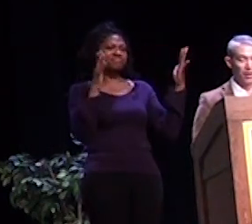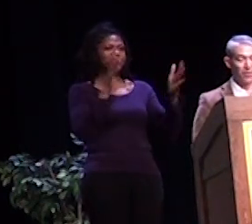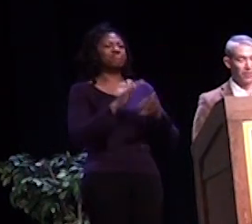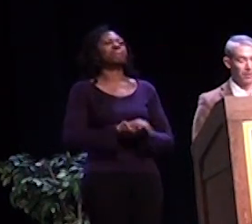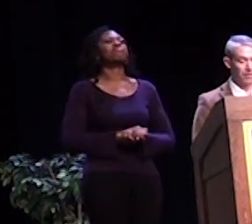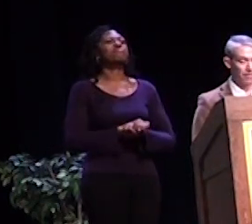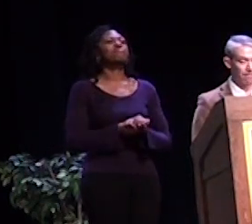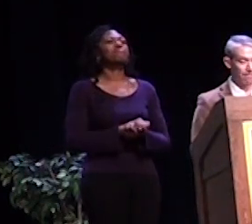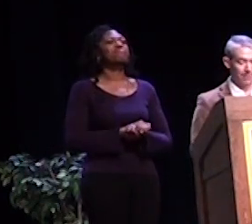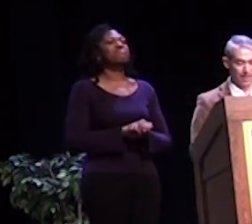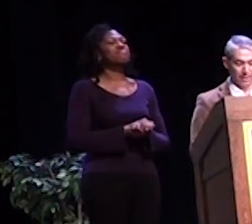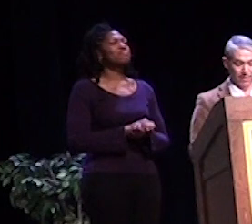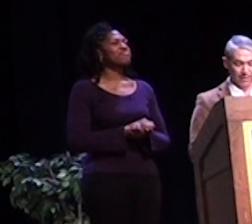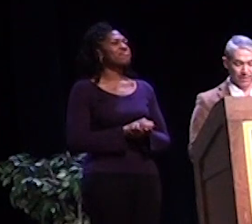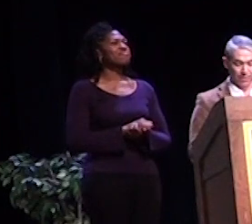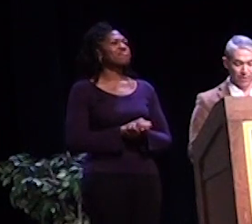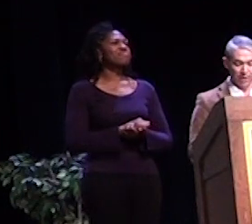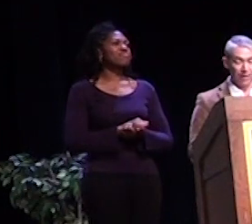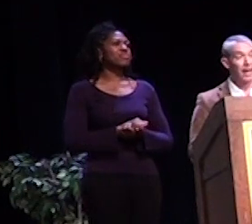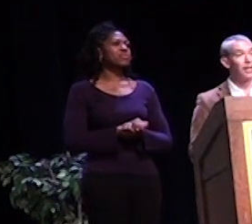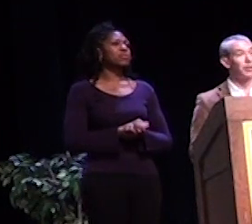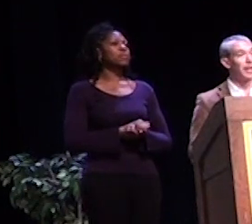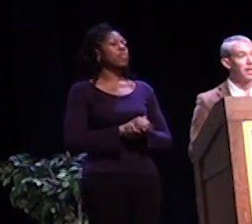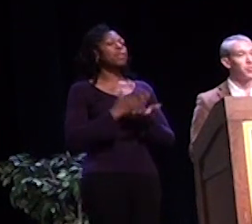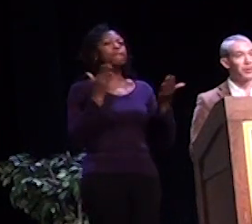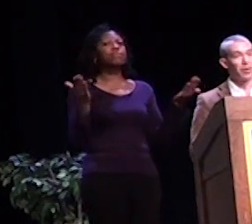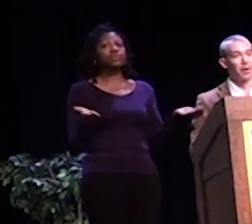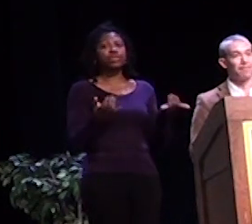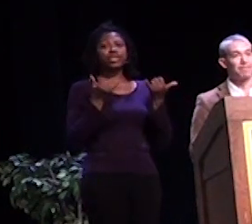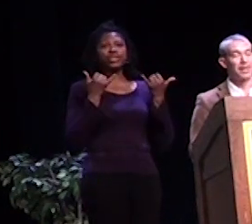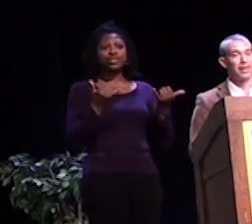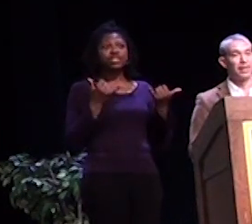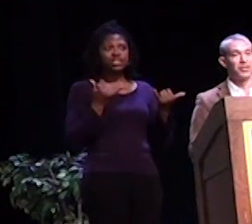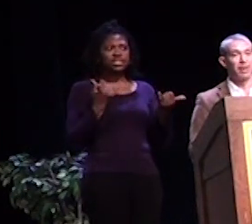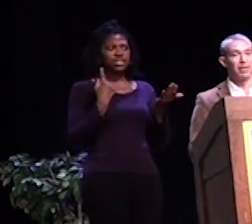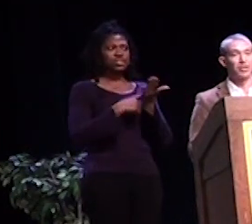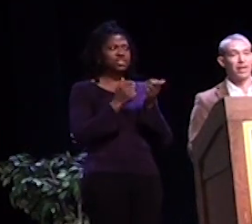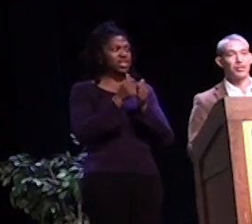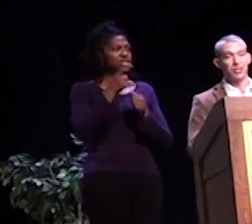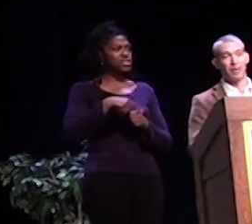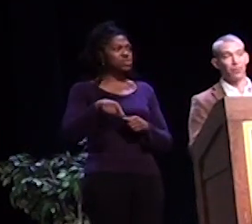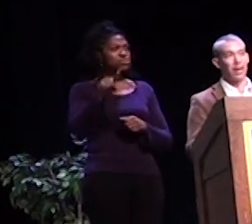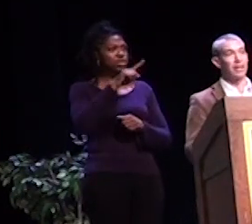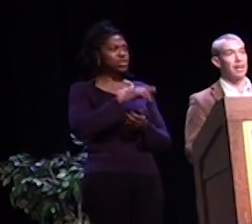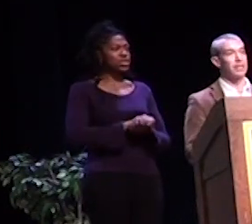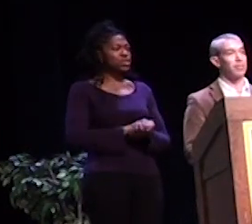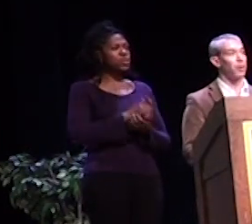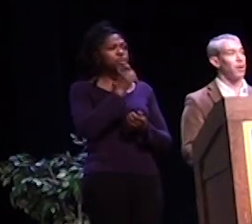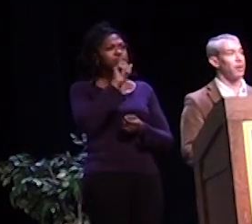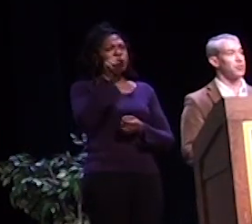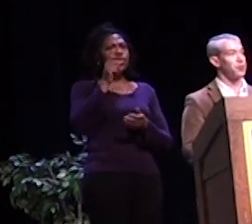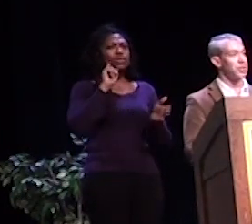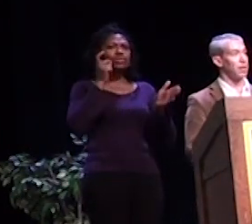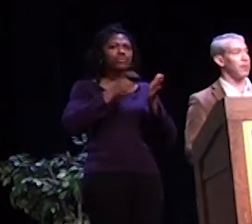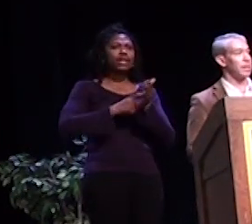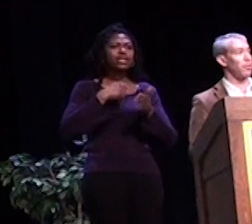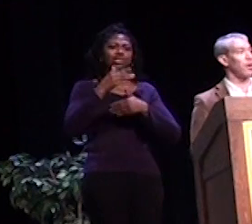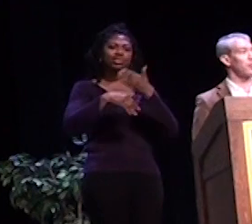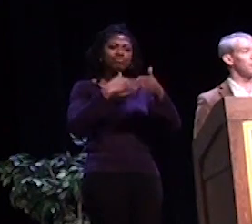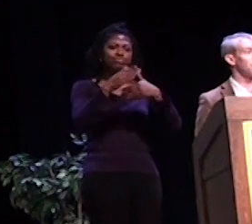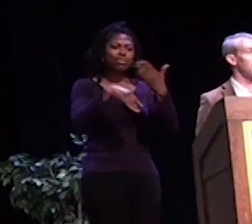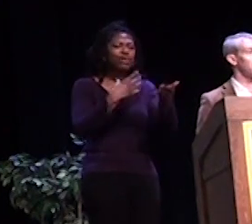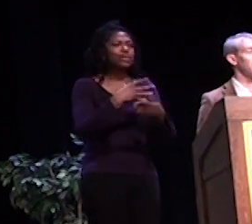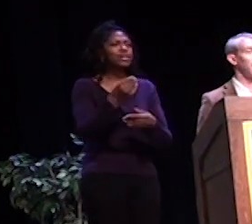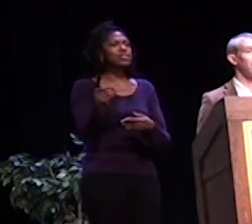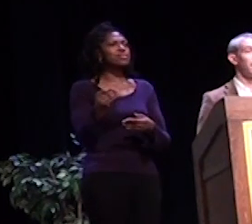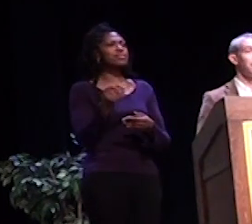And so, we're here today to engage with you all. This summit is not just about recognizing progress or celebrating